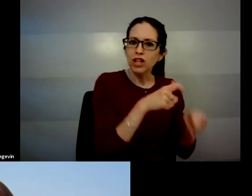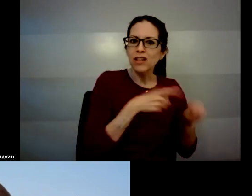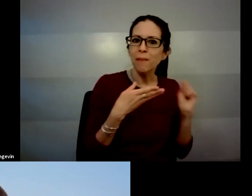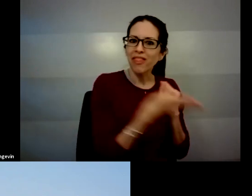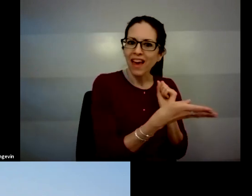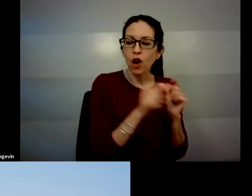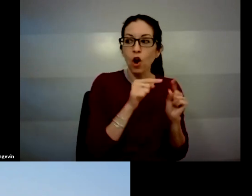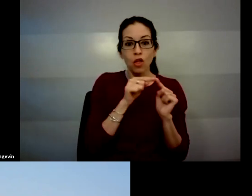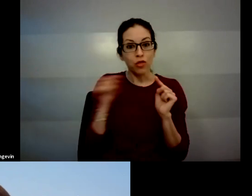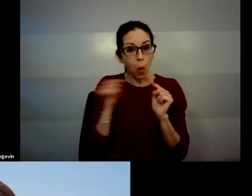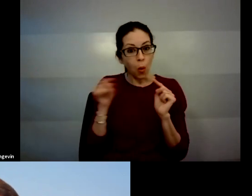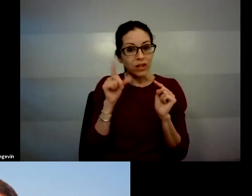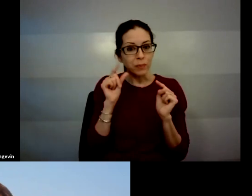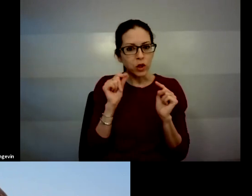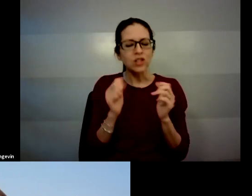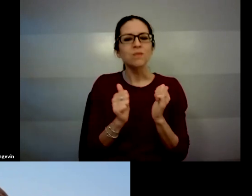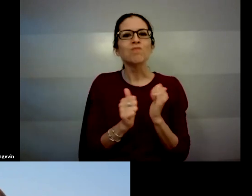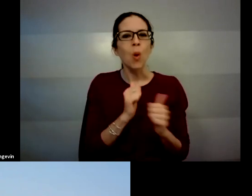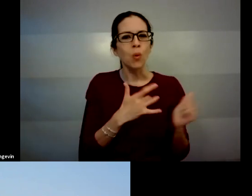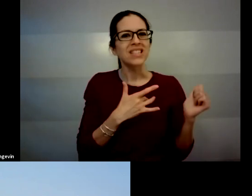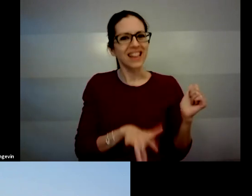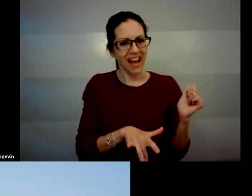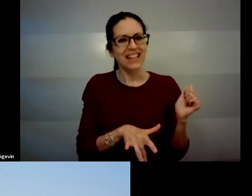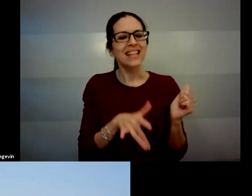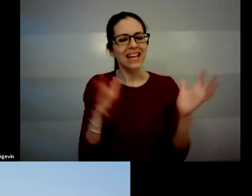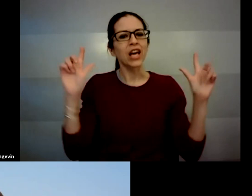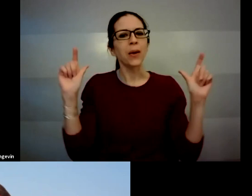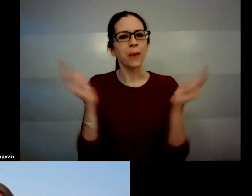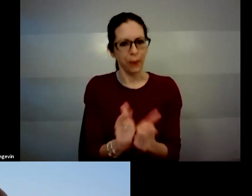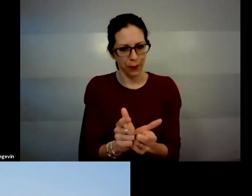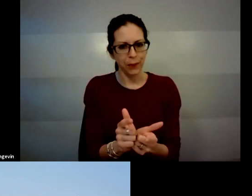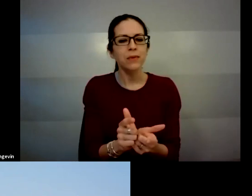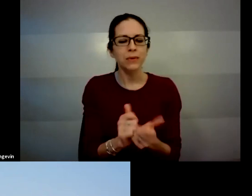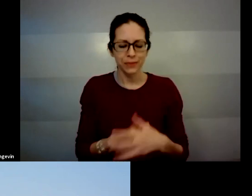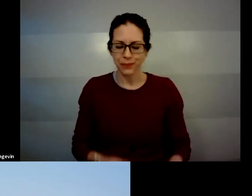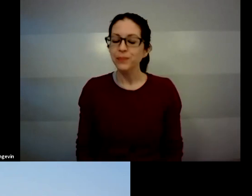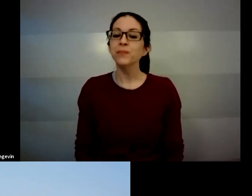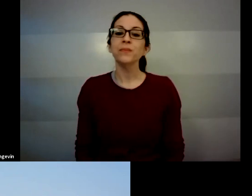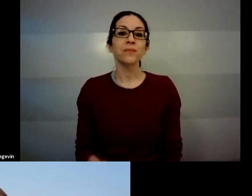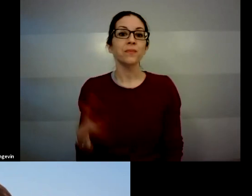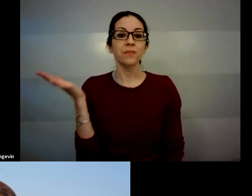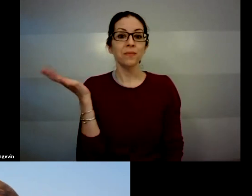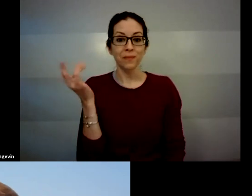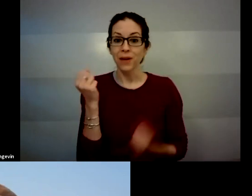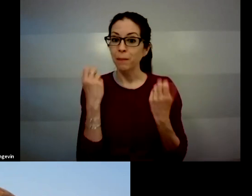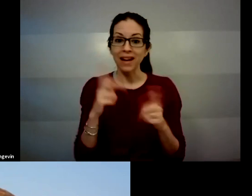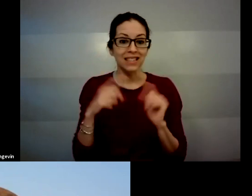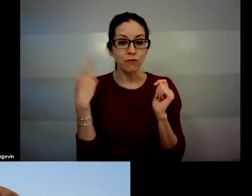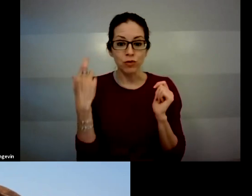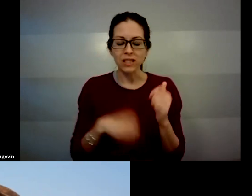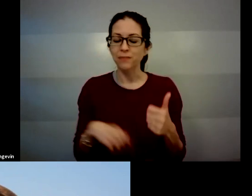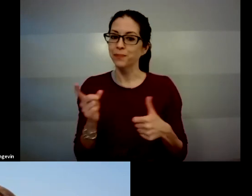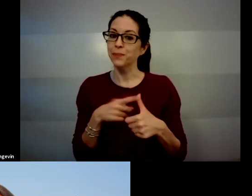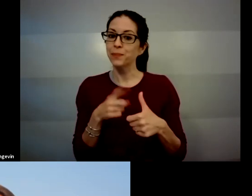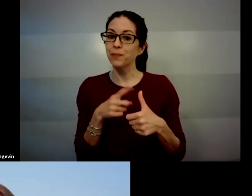are the ones that are most likely to seeing threats and going through population declines. And there's a lot of different reasons for that. One of the